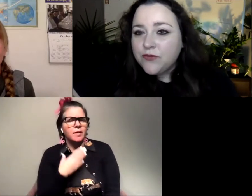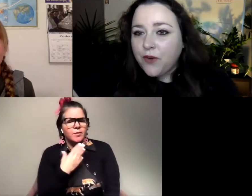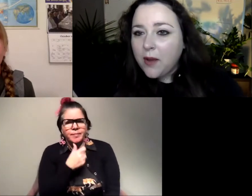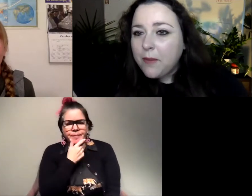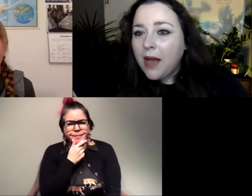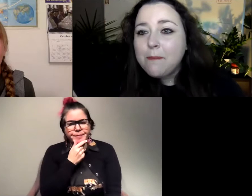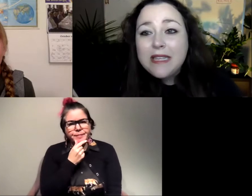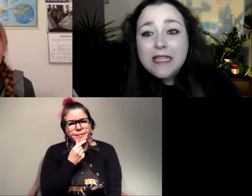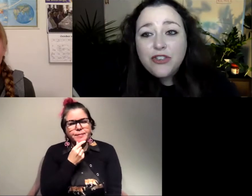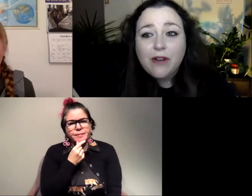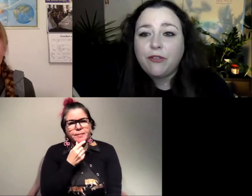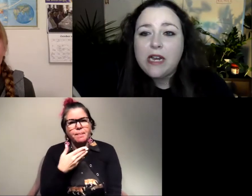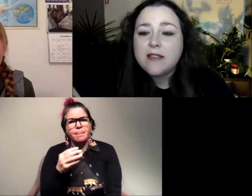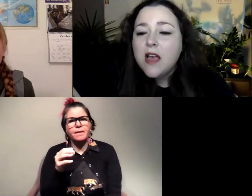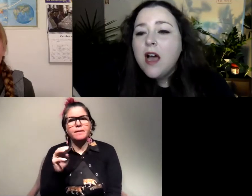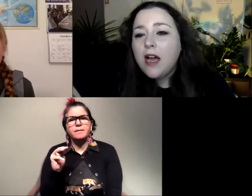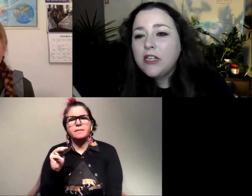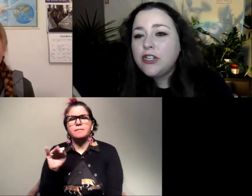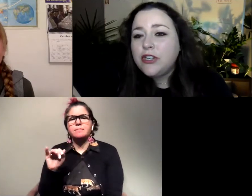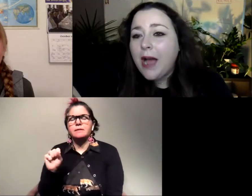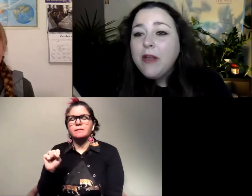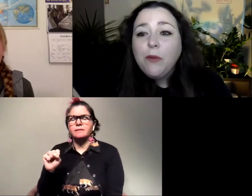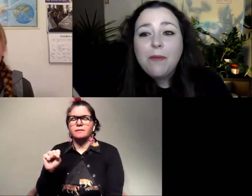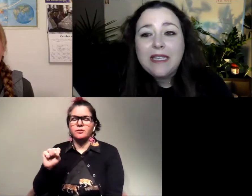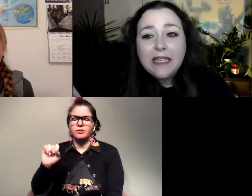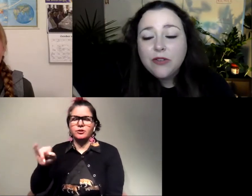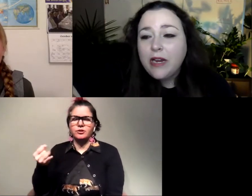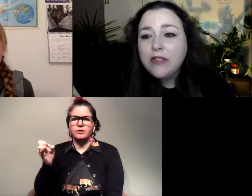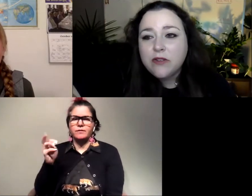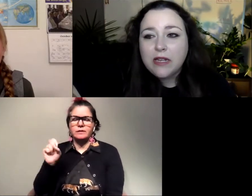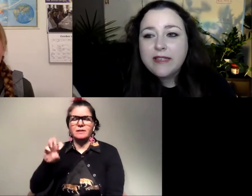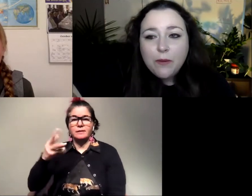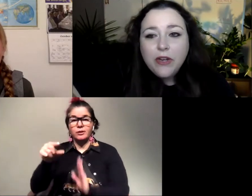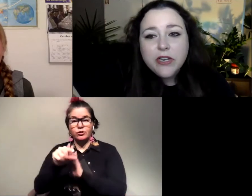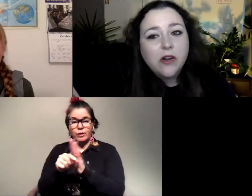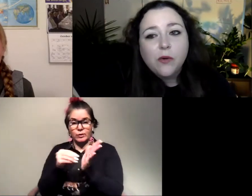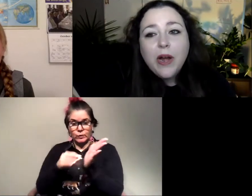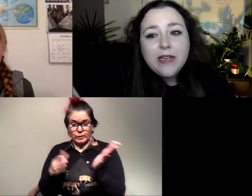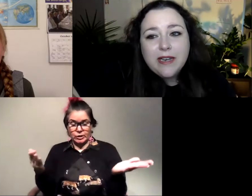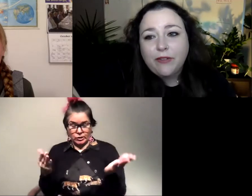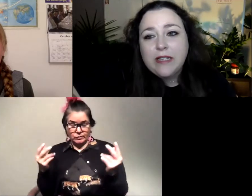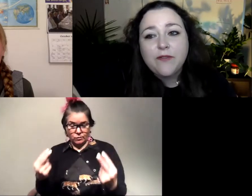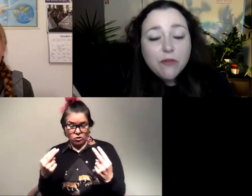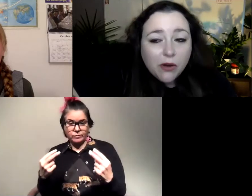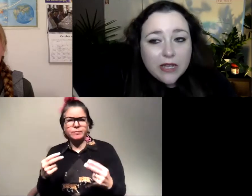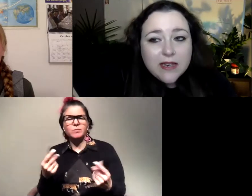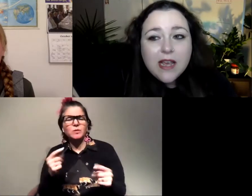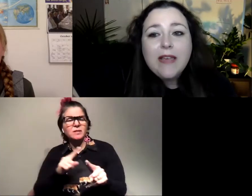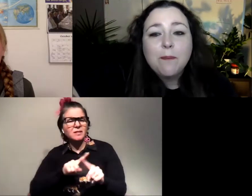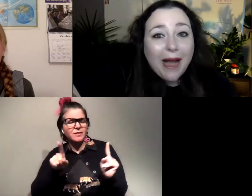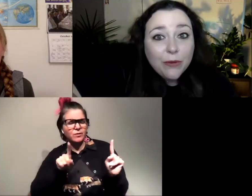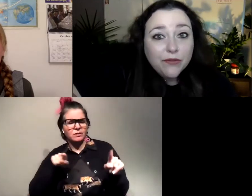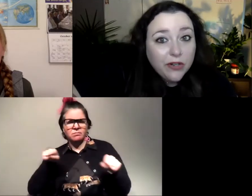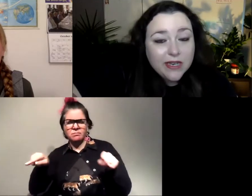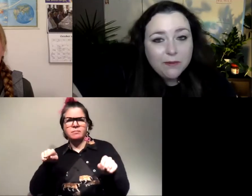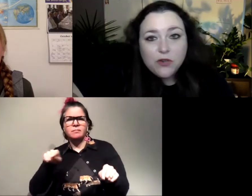question is from Mrs. Jeffries. I'm here with my 6th grade students. They want to know, what difference have you noticed in